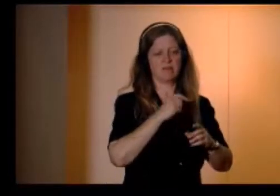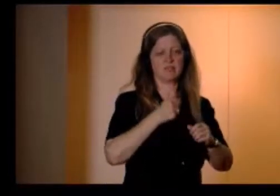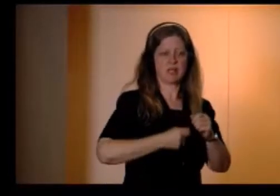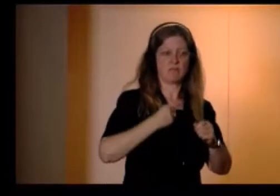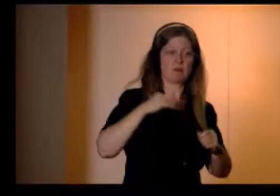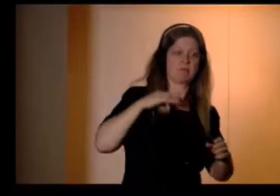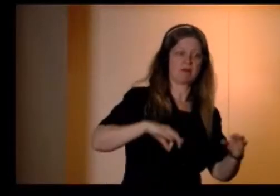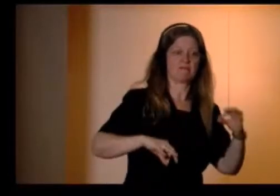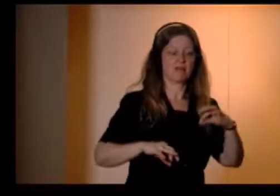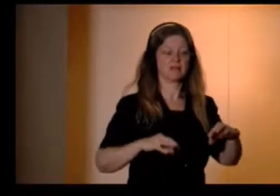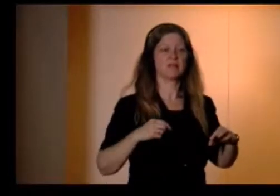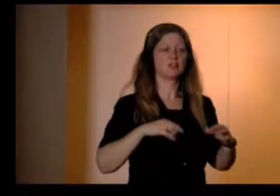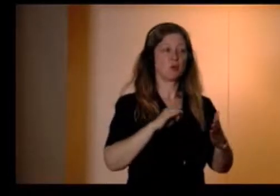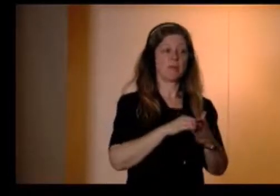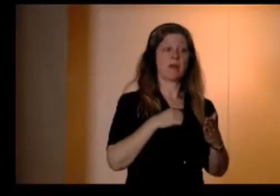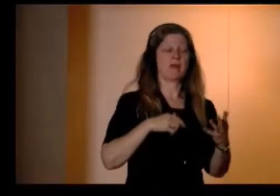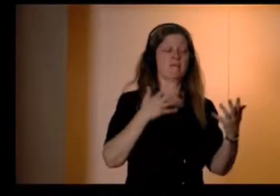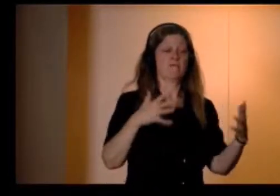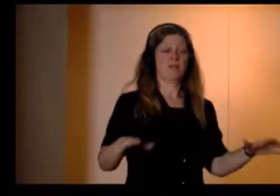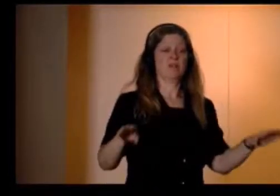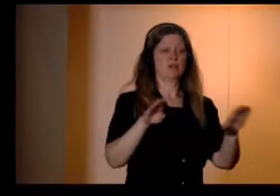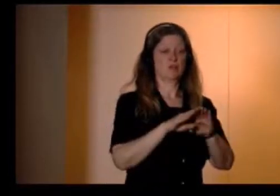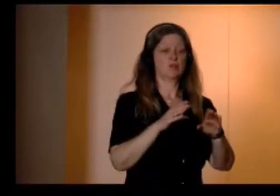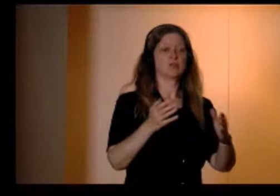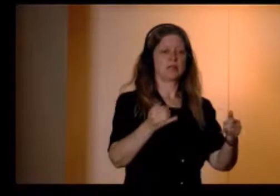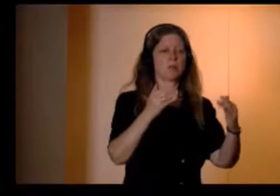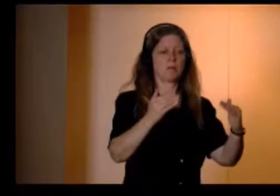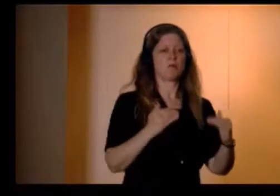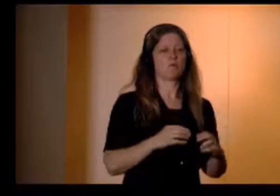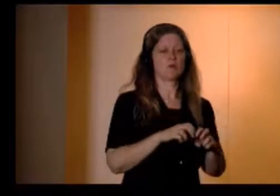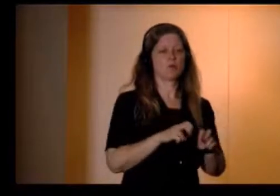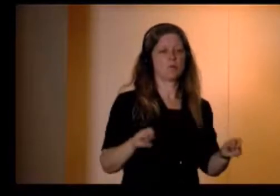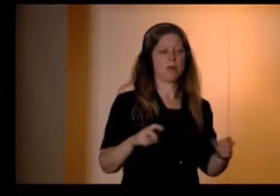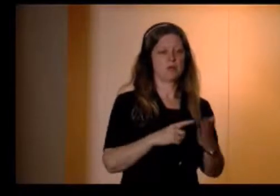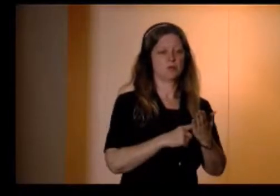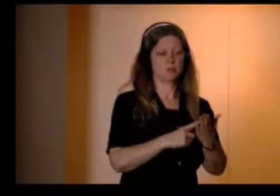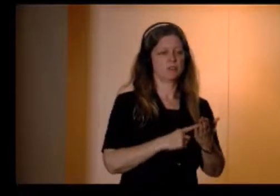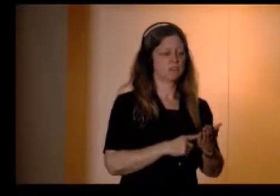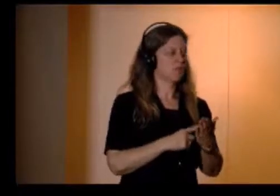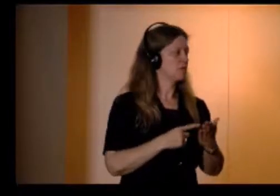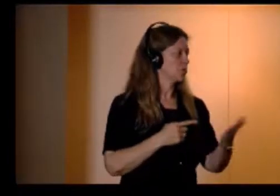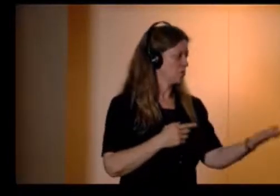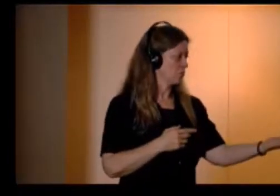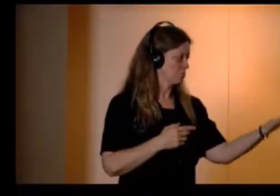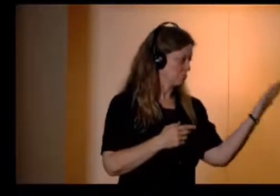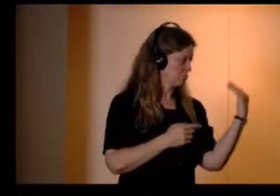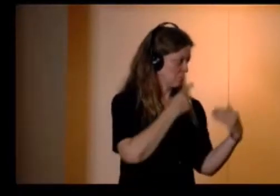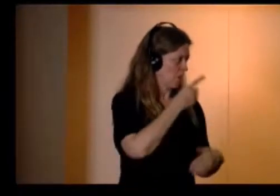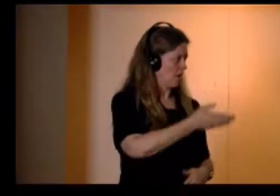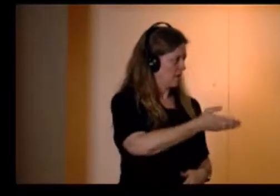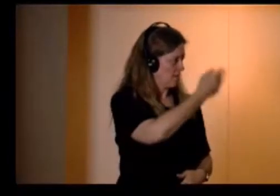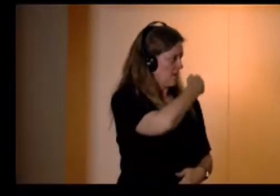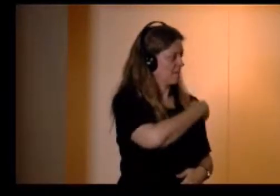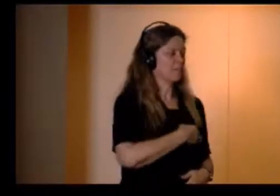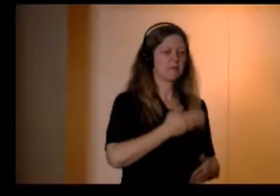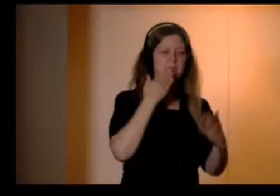we can move on to the panel discussion part, so Liz can come back to lead us on that. So thank you very